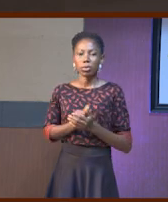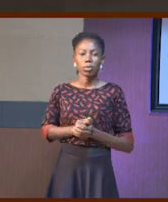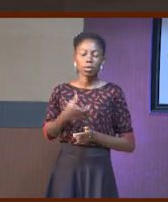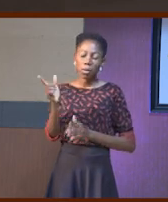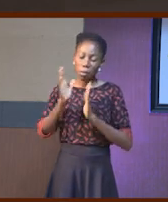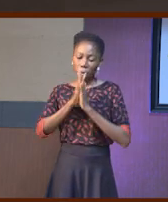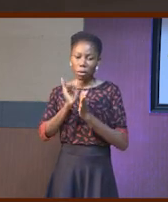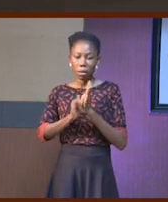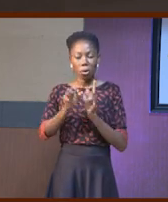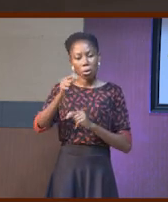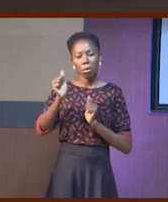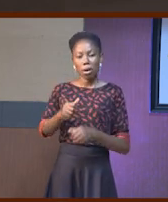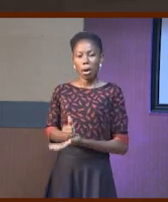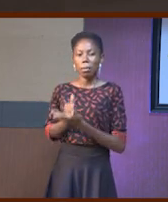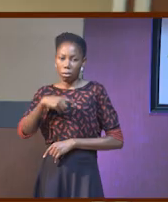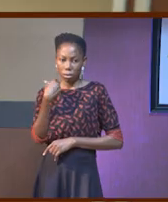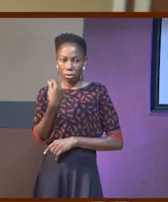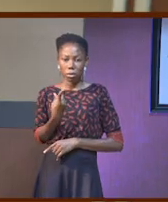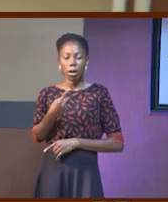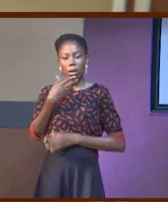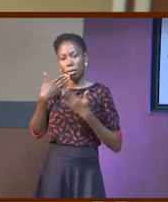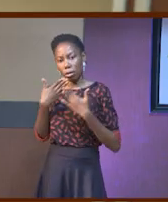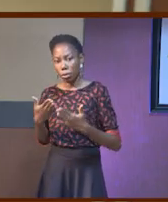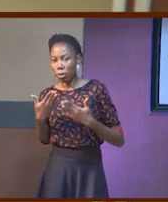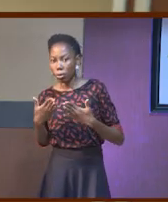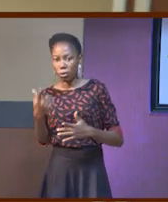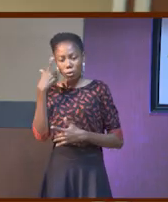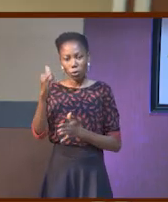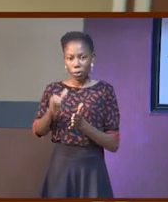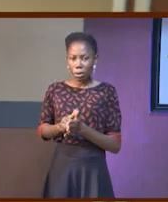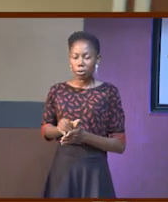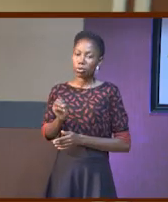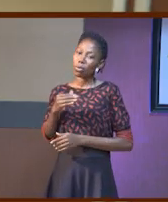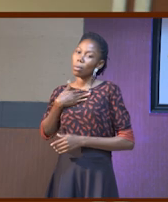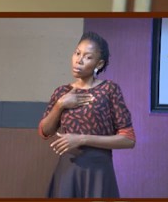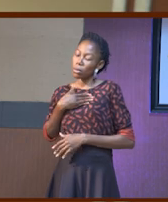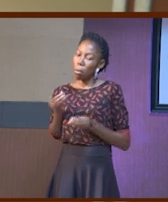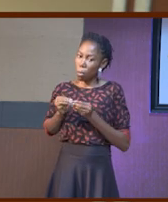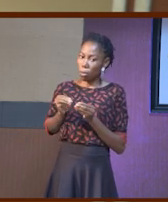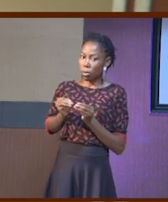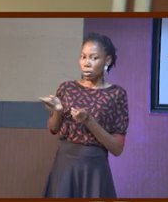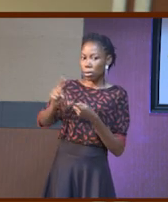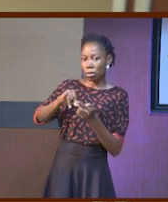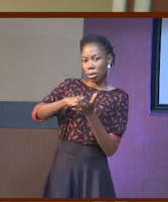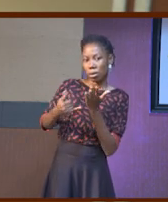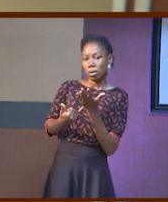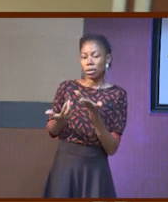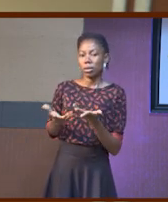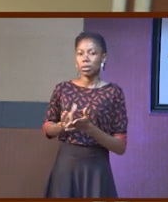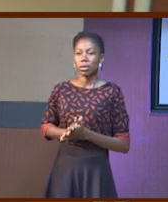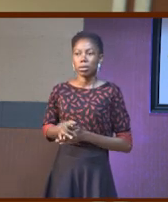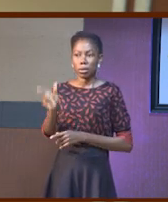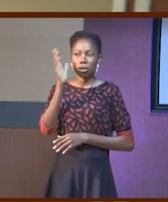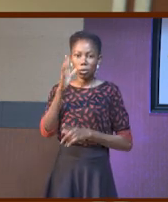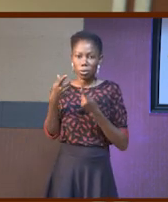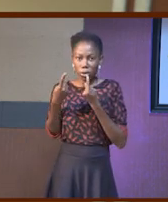I just pray I get favor. I really appreciate your patience. So please just wait for me till January.